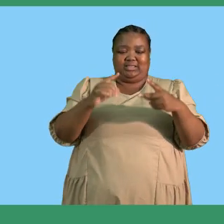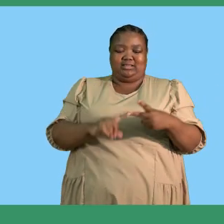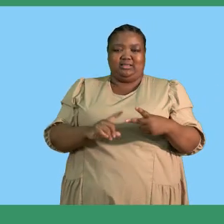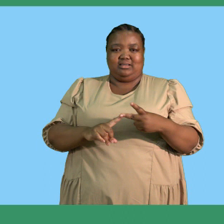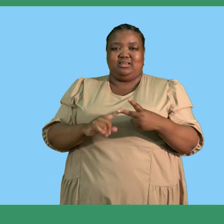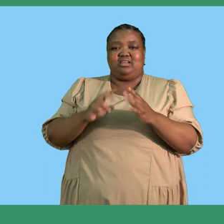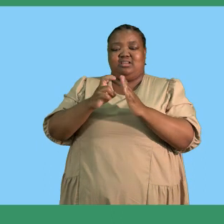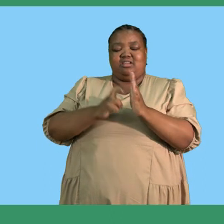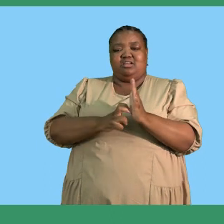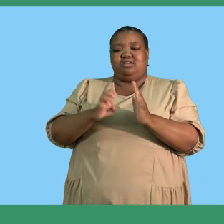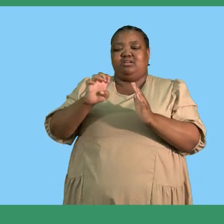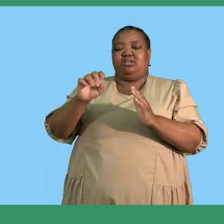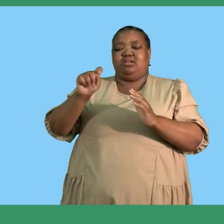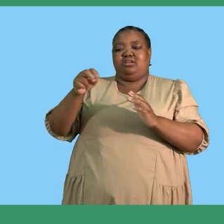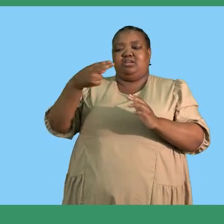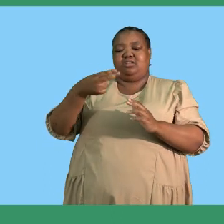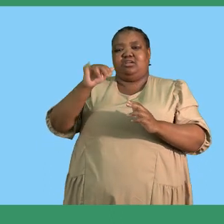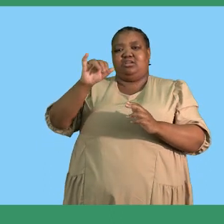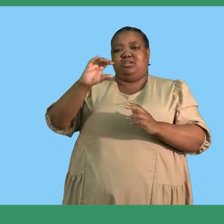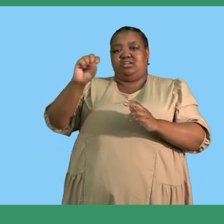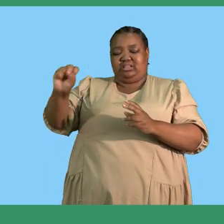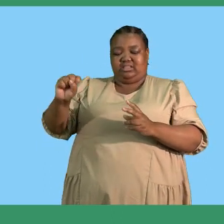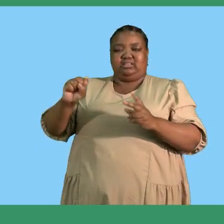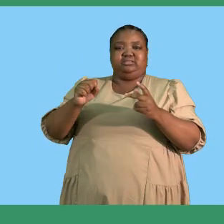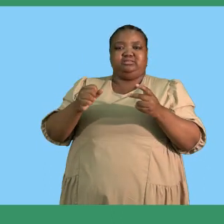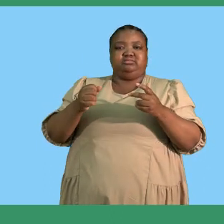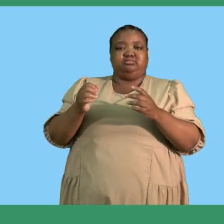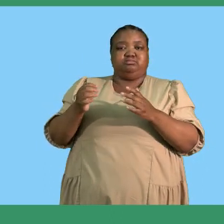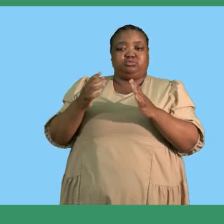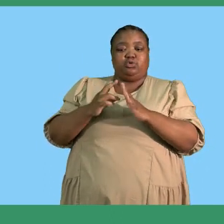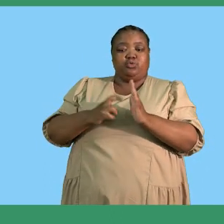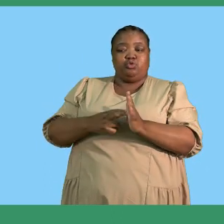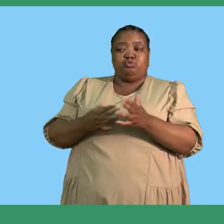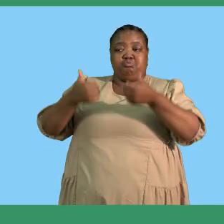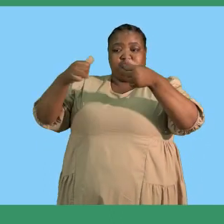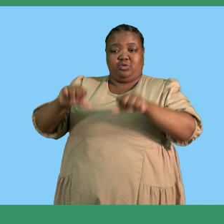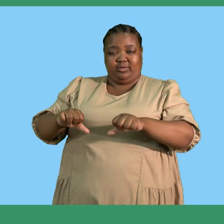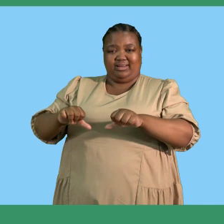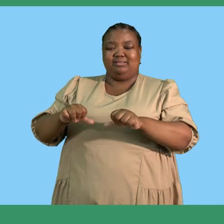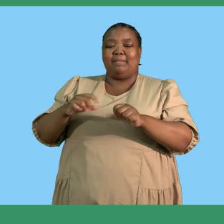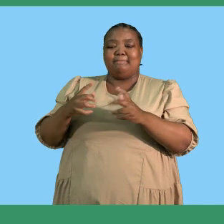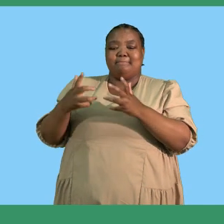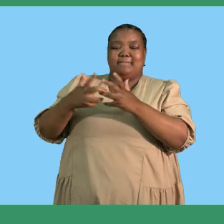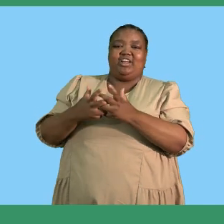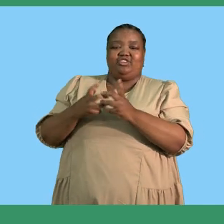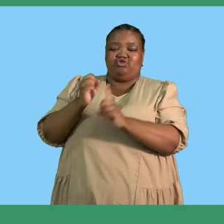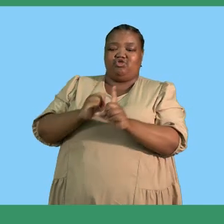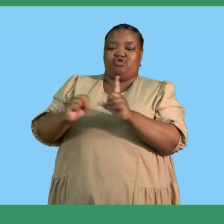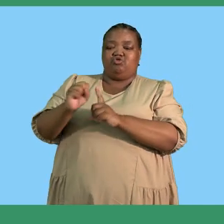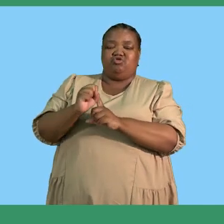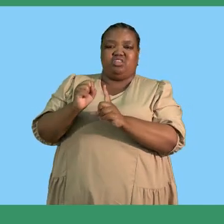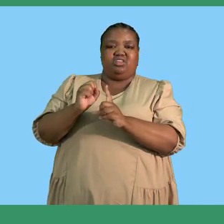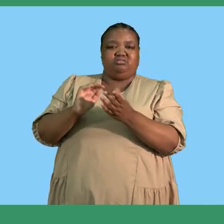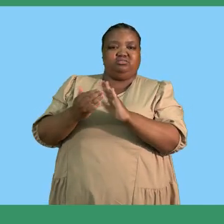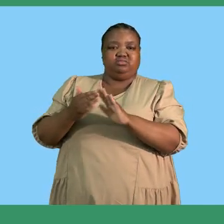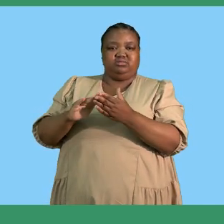at what is wrong or right according to the society. Now, with professionalism, it differs